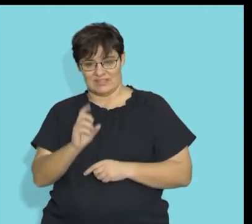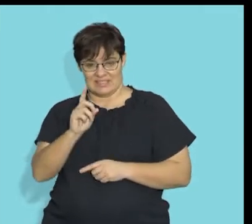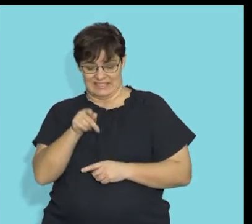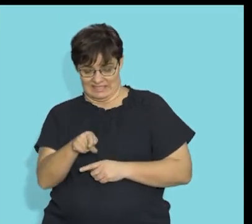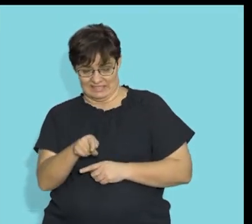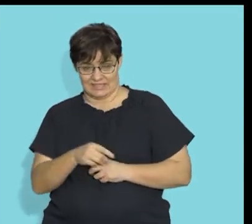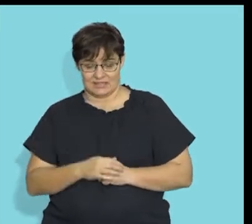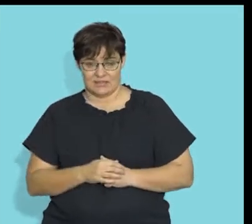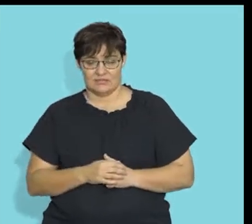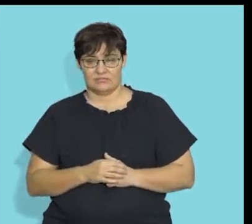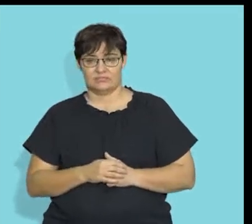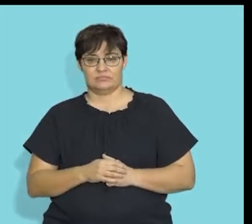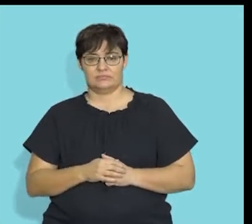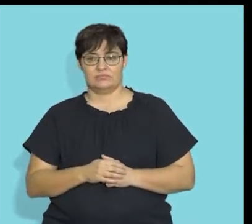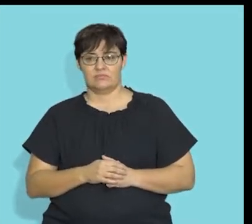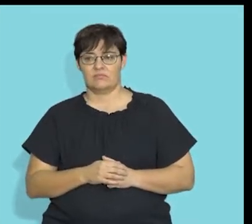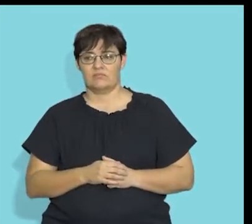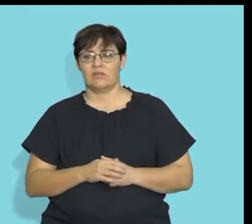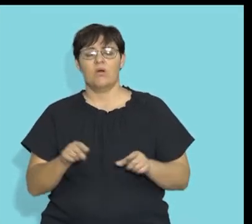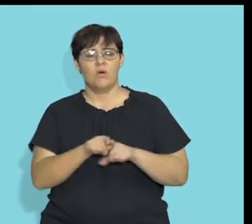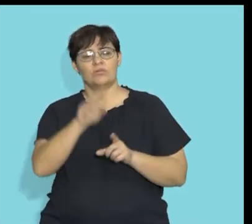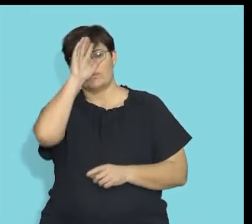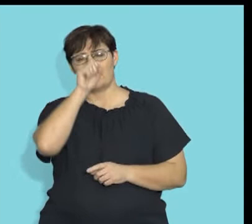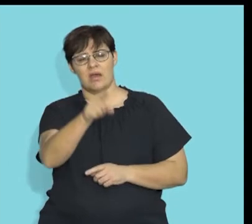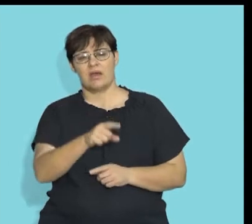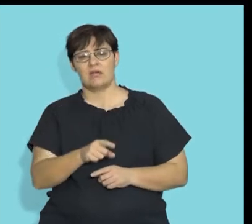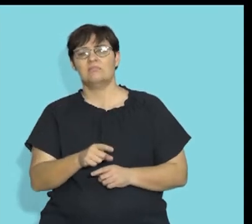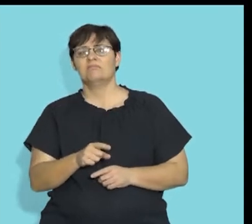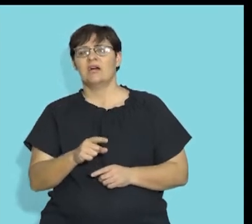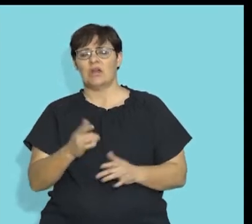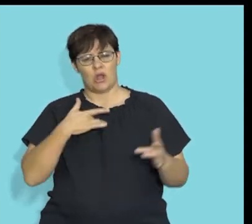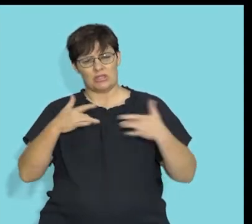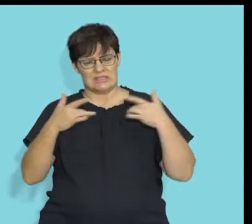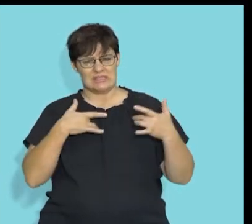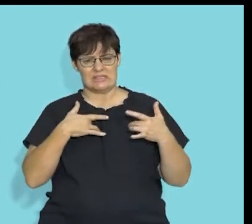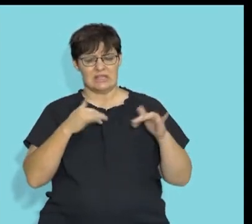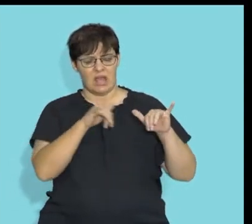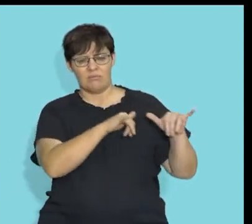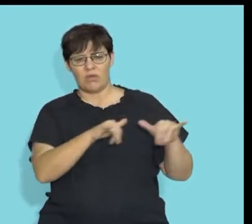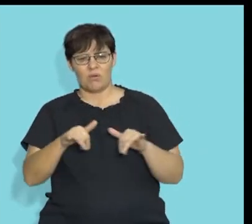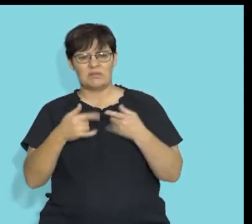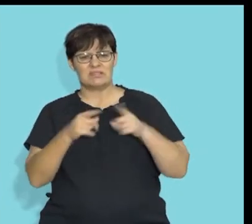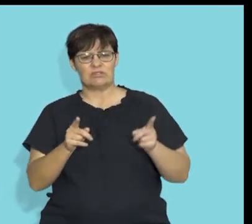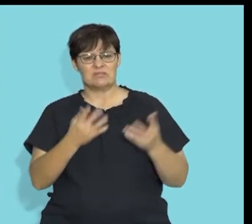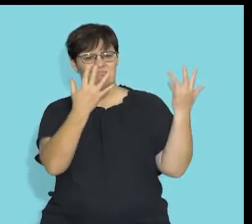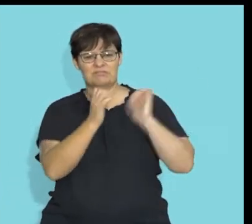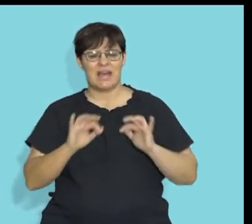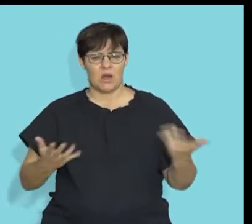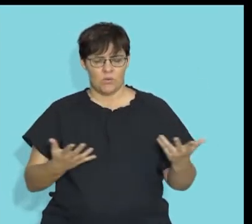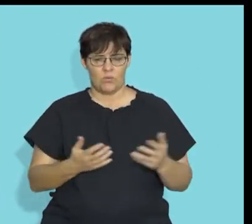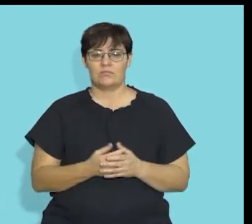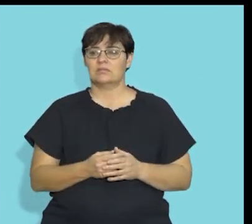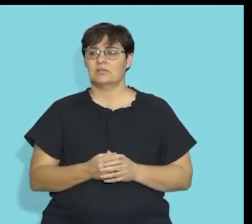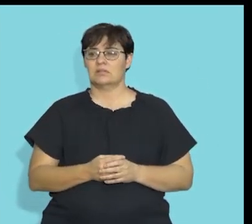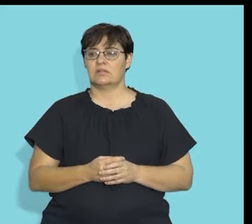sequence. Also, just a little bit of a reminder, if I'm worried about calculating the common difference will